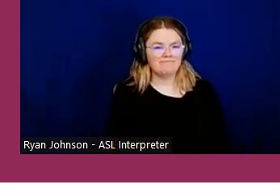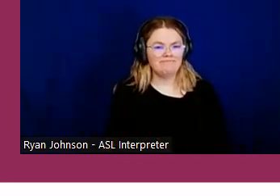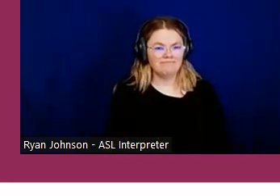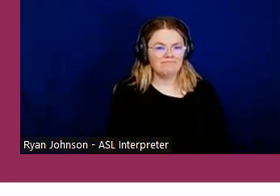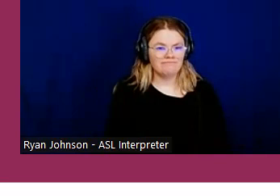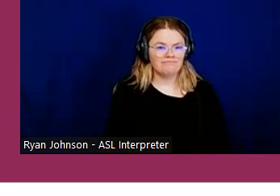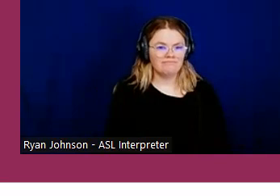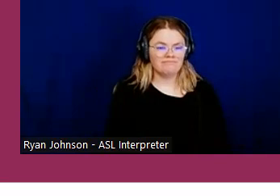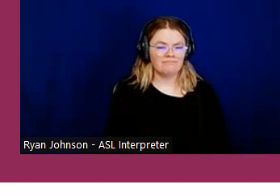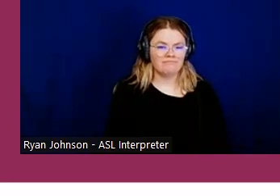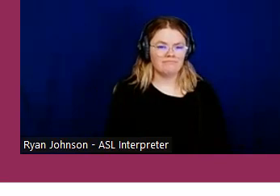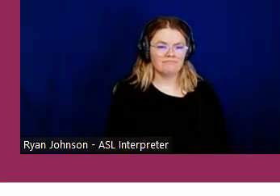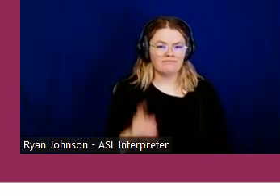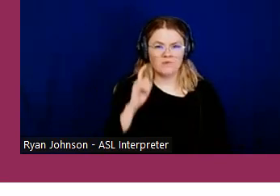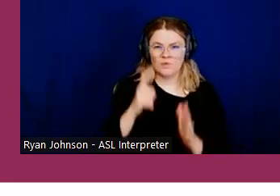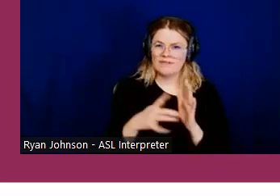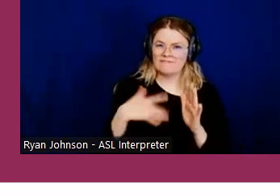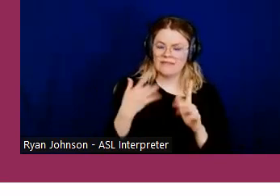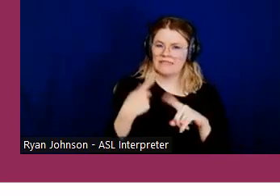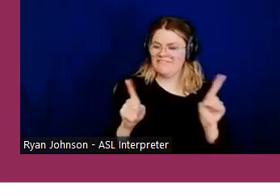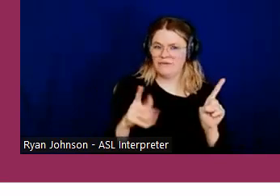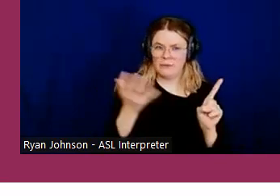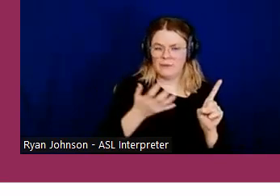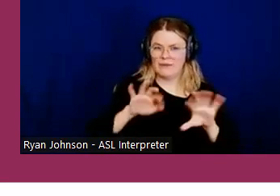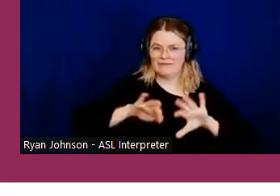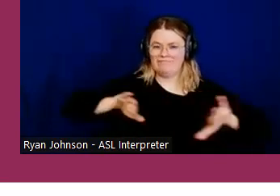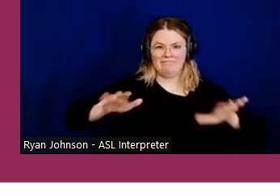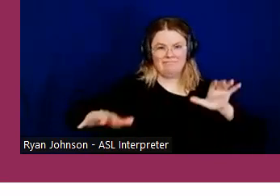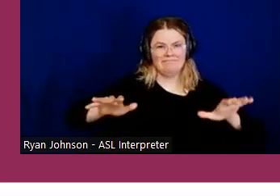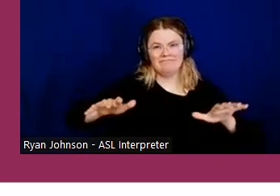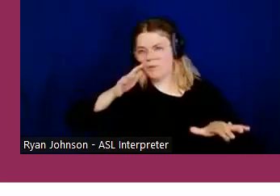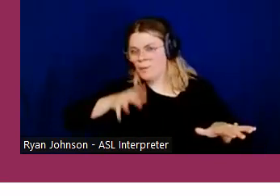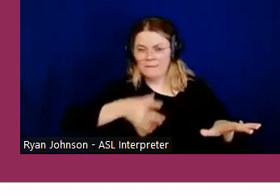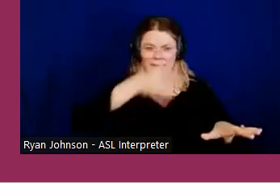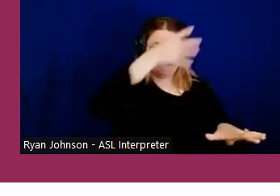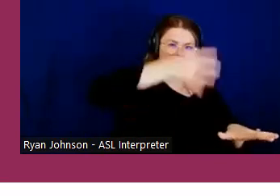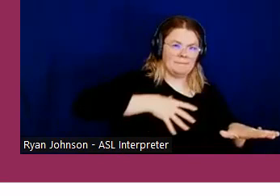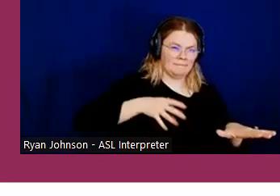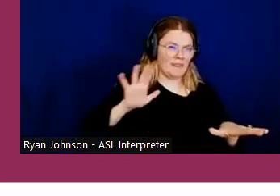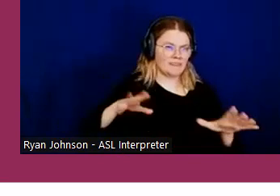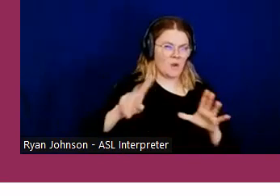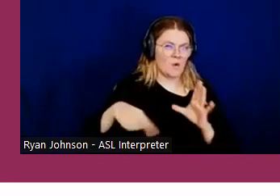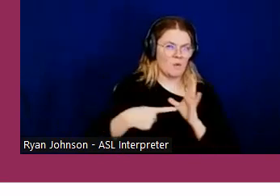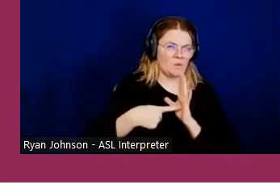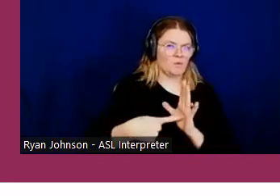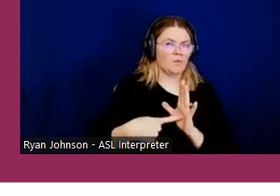really big difference within how women and men are portrayed within the media